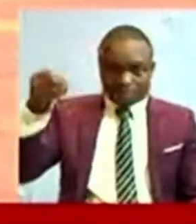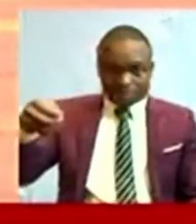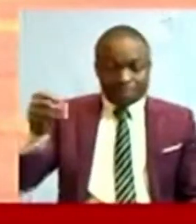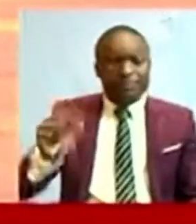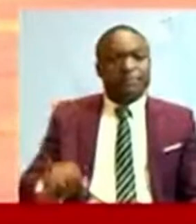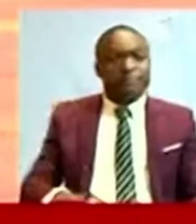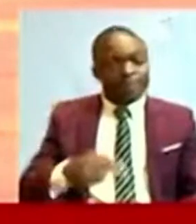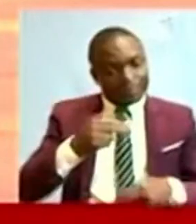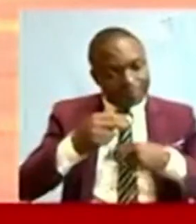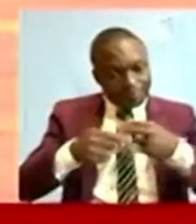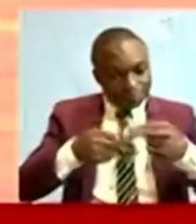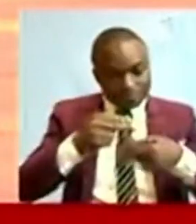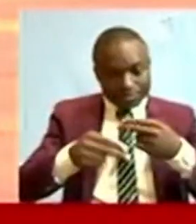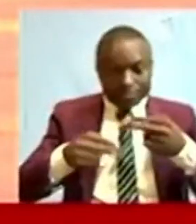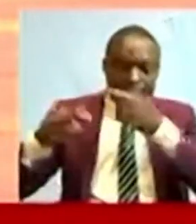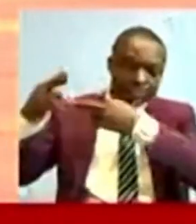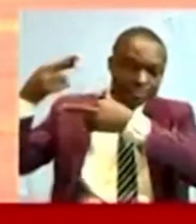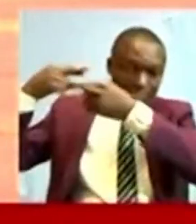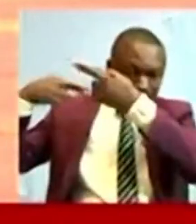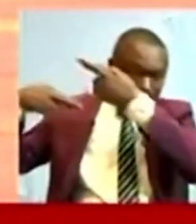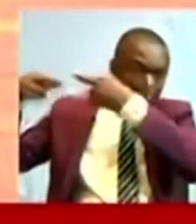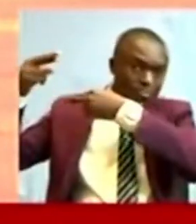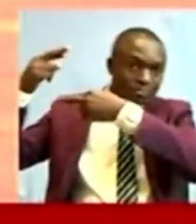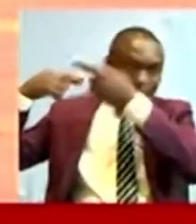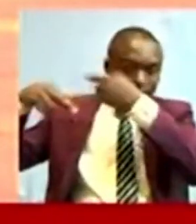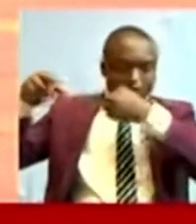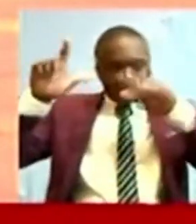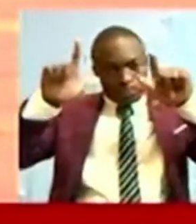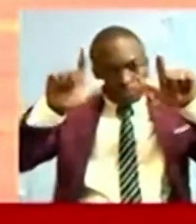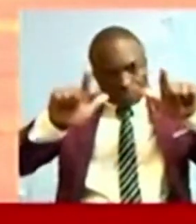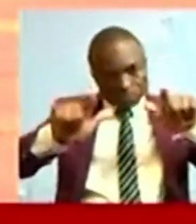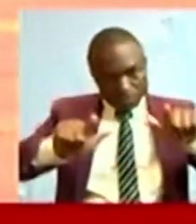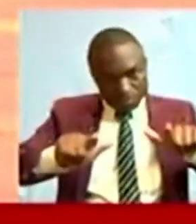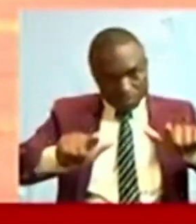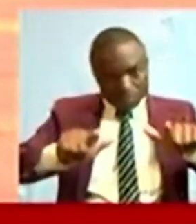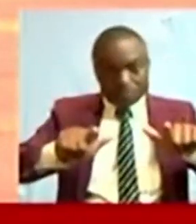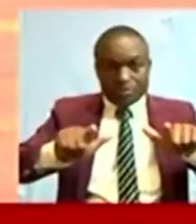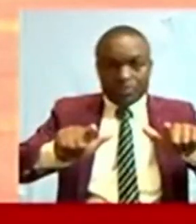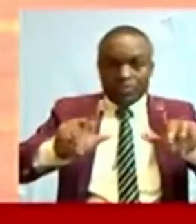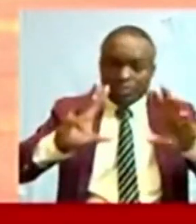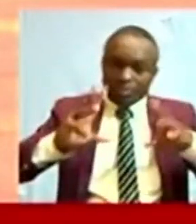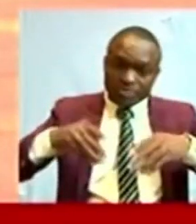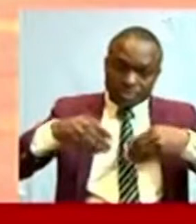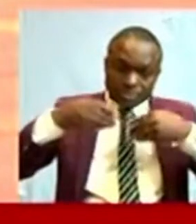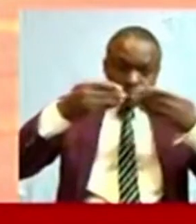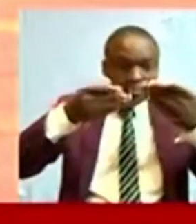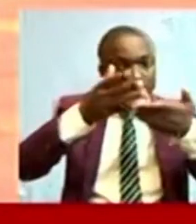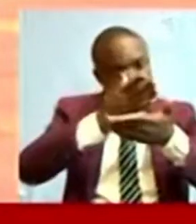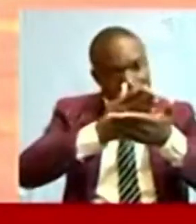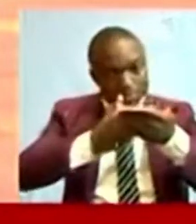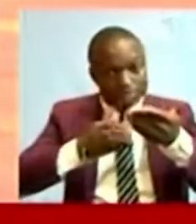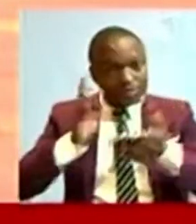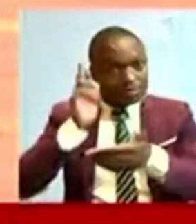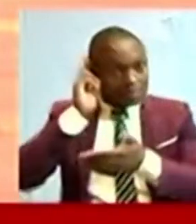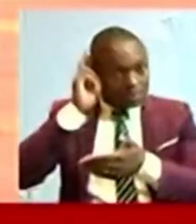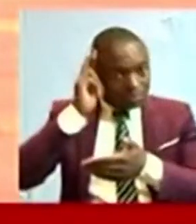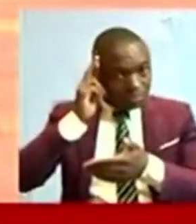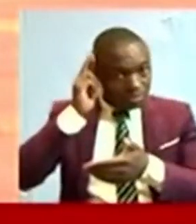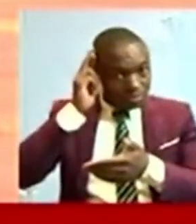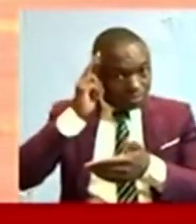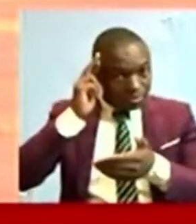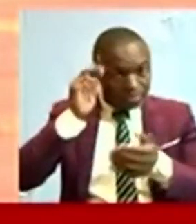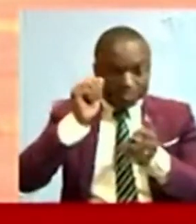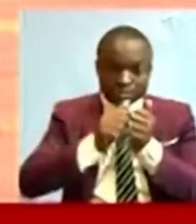meaning that they have reviewed it downwards, and they have given some reasons, especially on